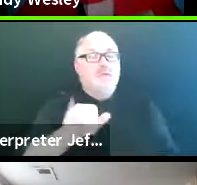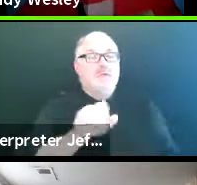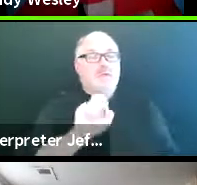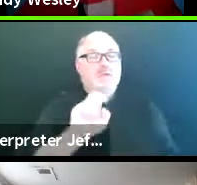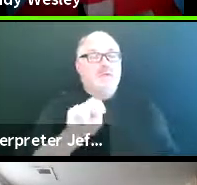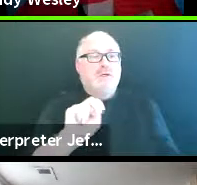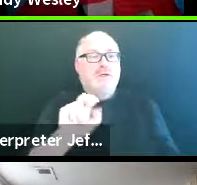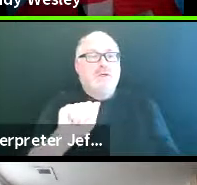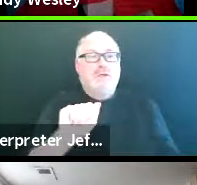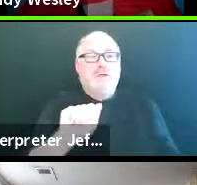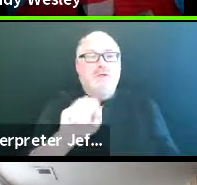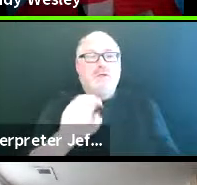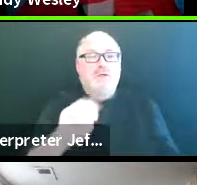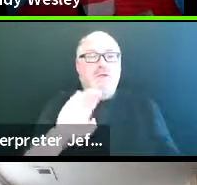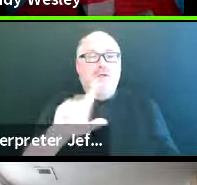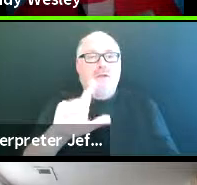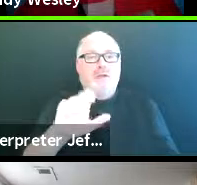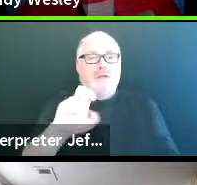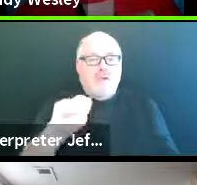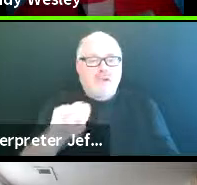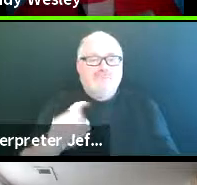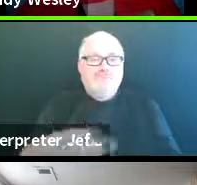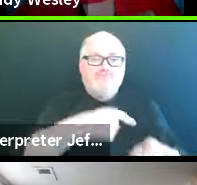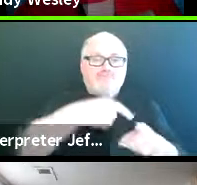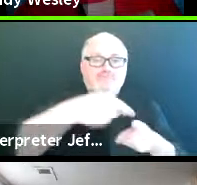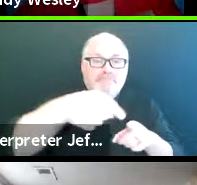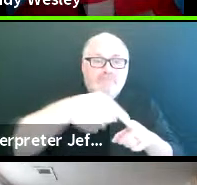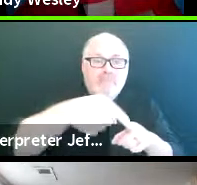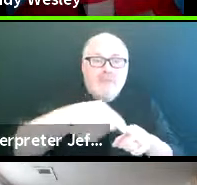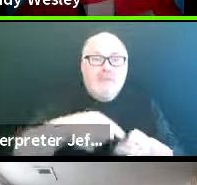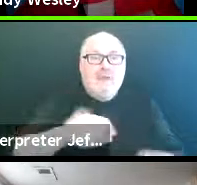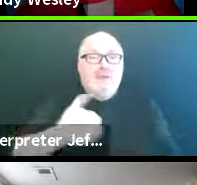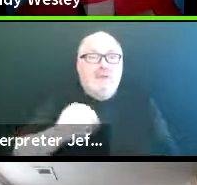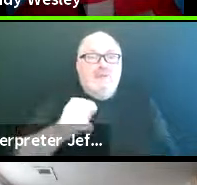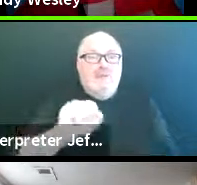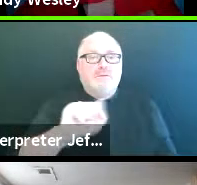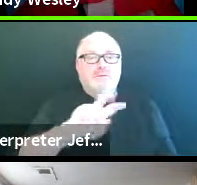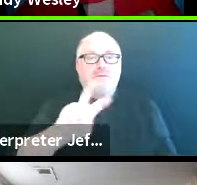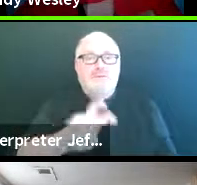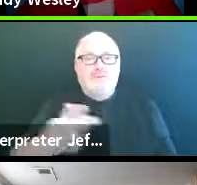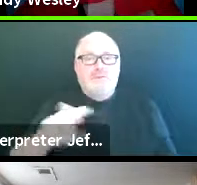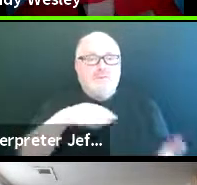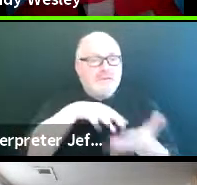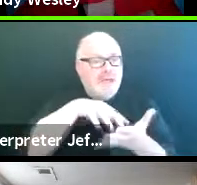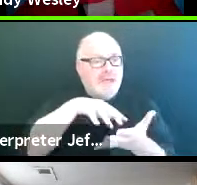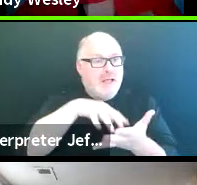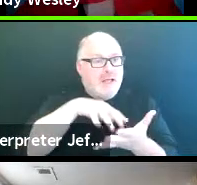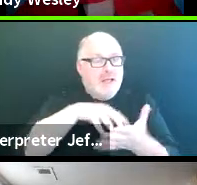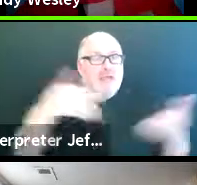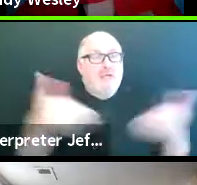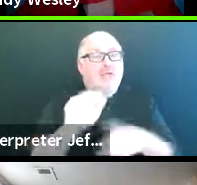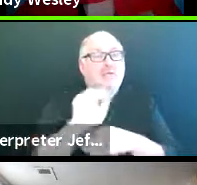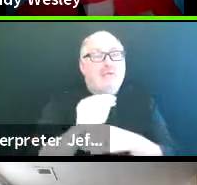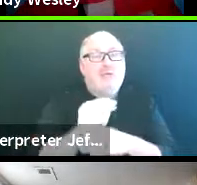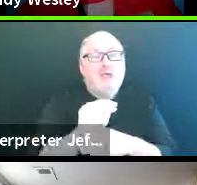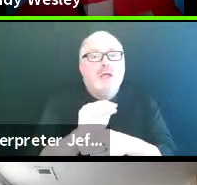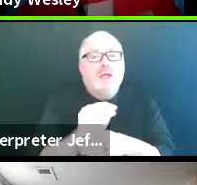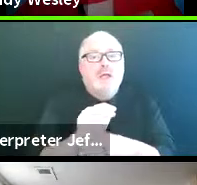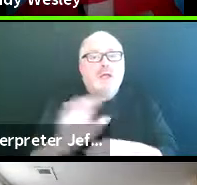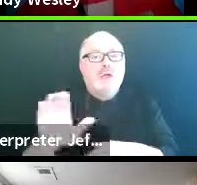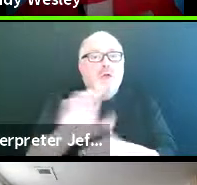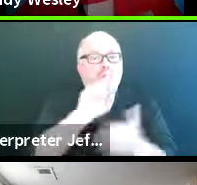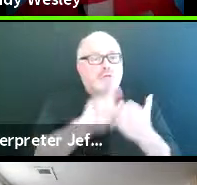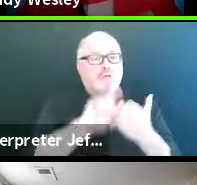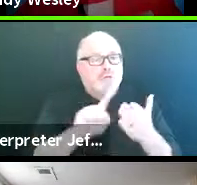McLean. Jenna's specialty is in jazz studies, and she's being introduced tonight by her